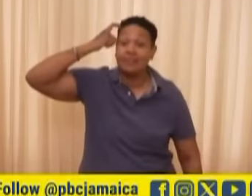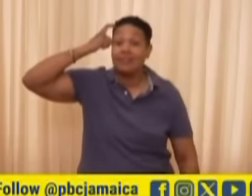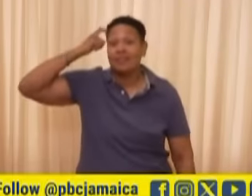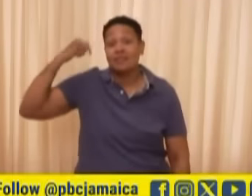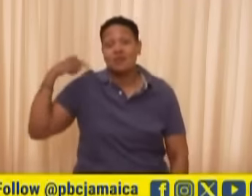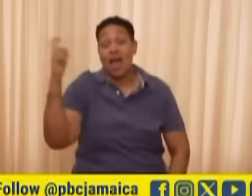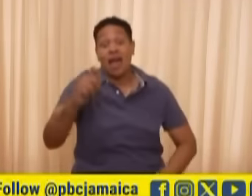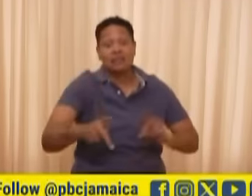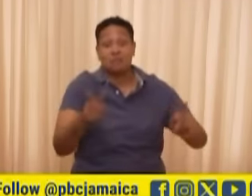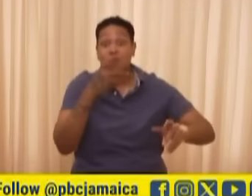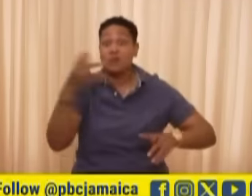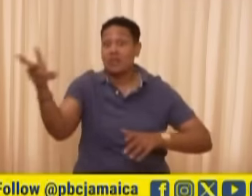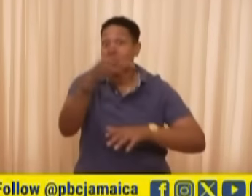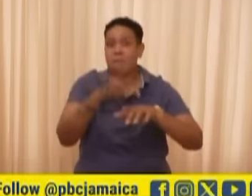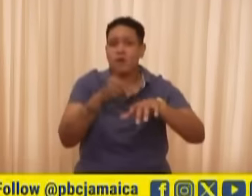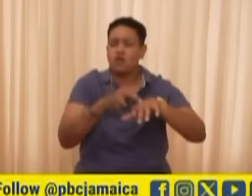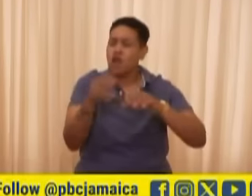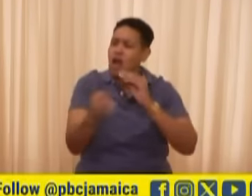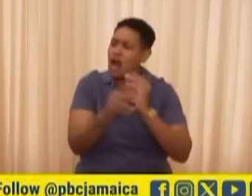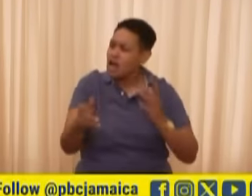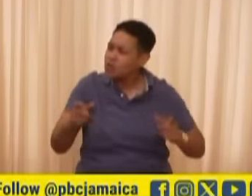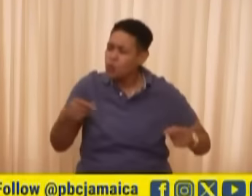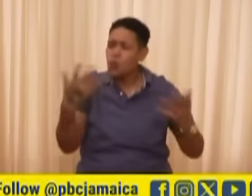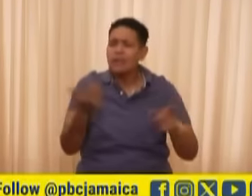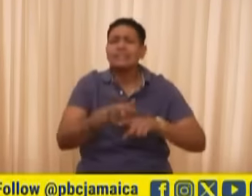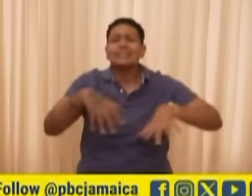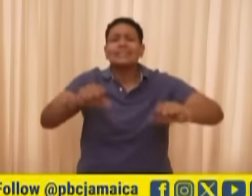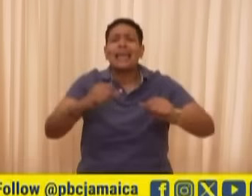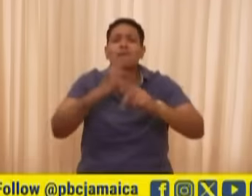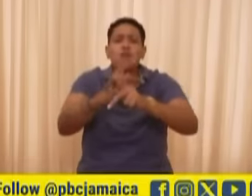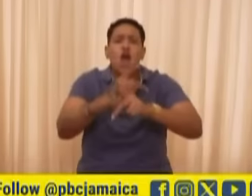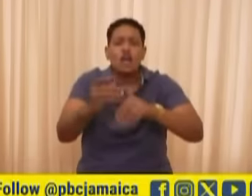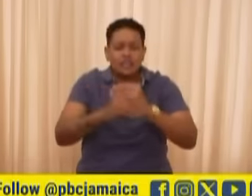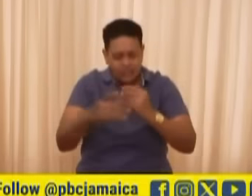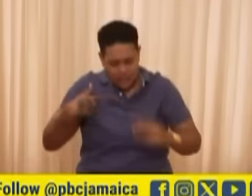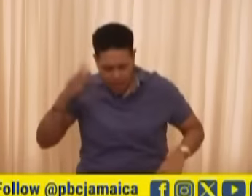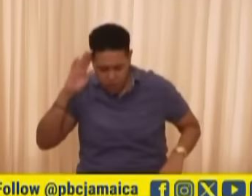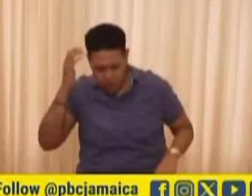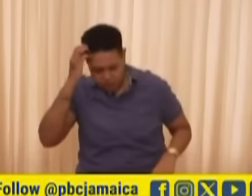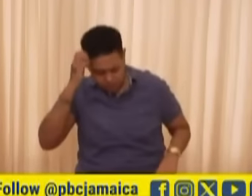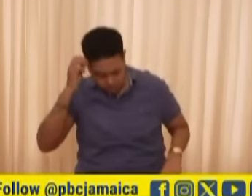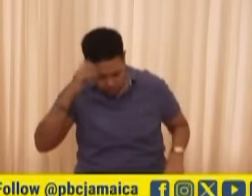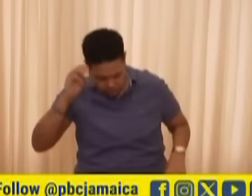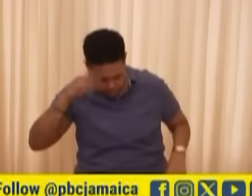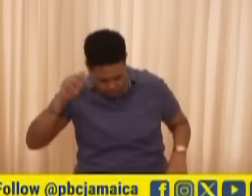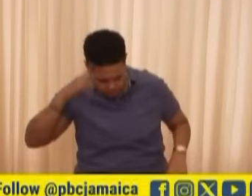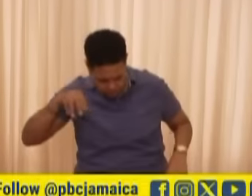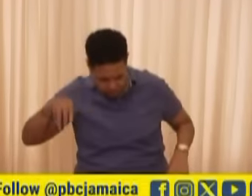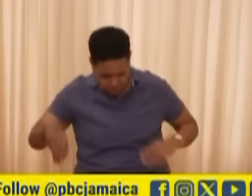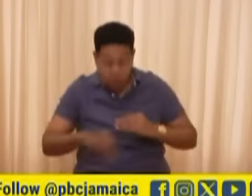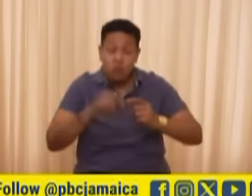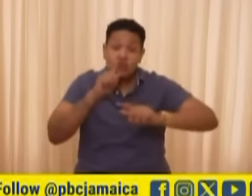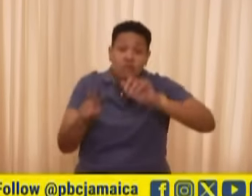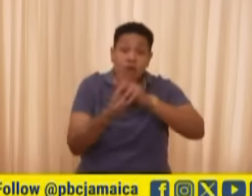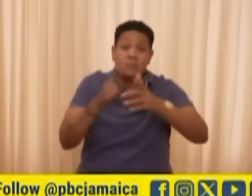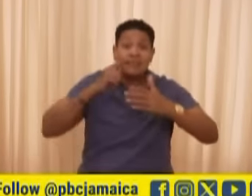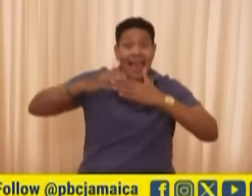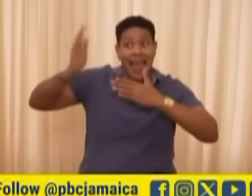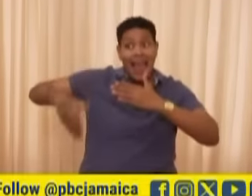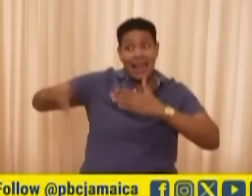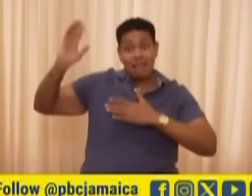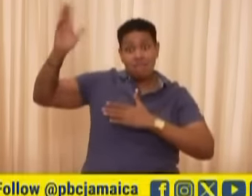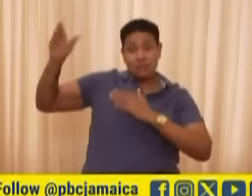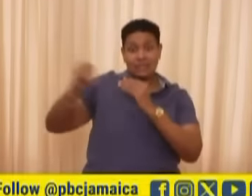the persons there to take precautions. I would have come in at the tail end of the presentation